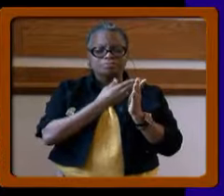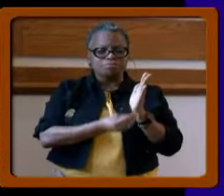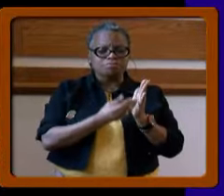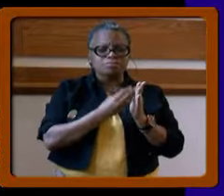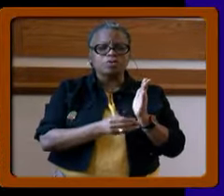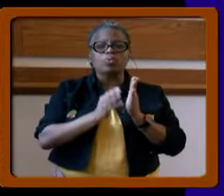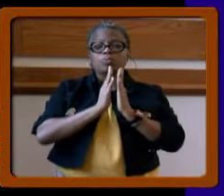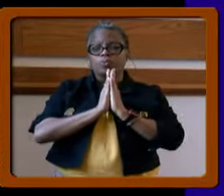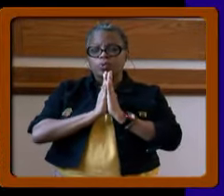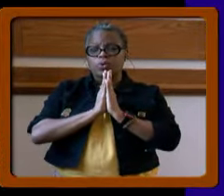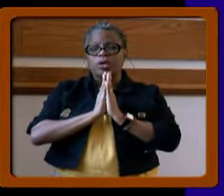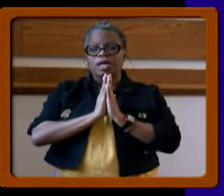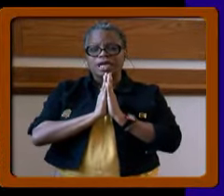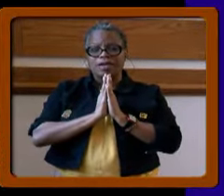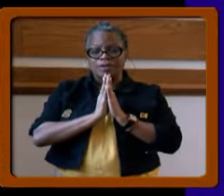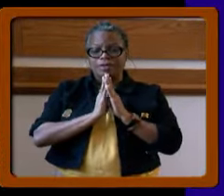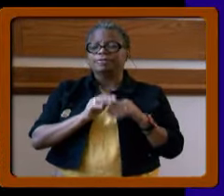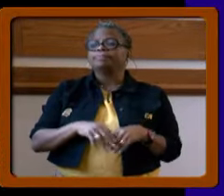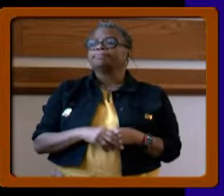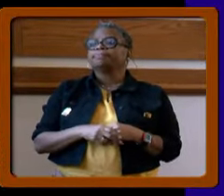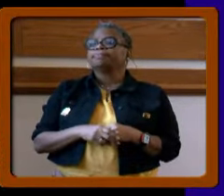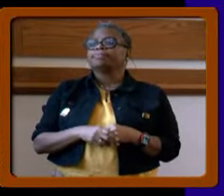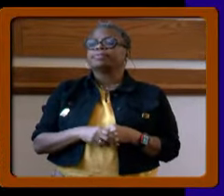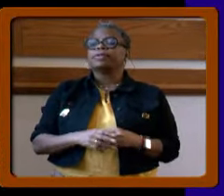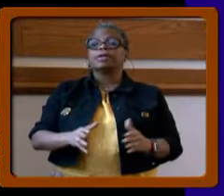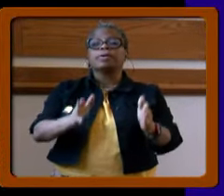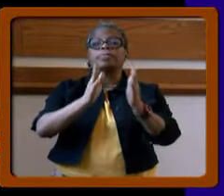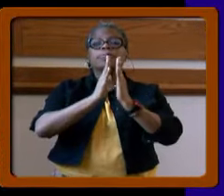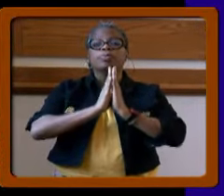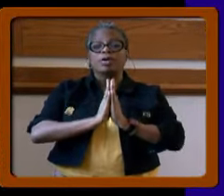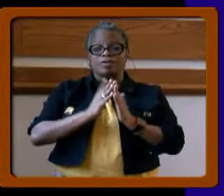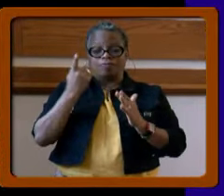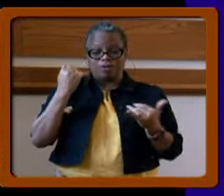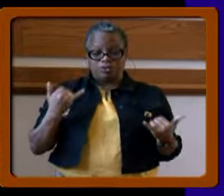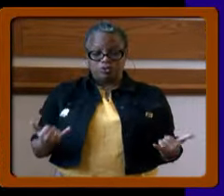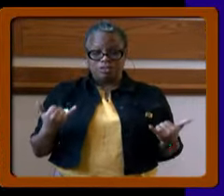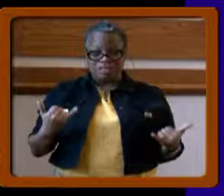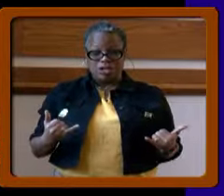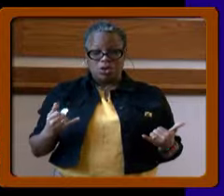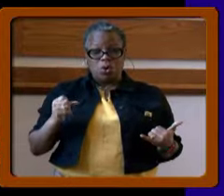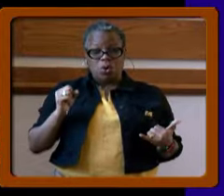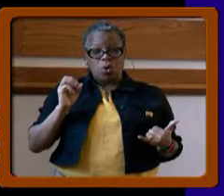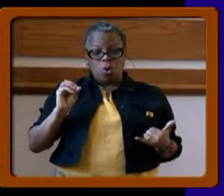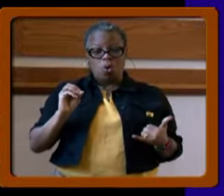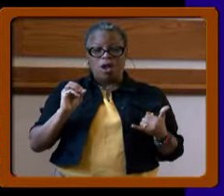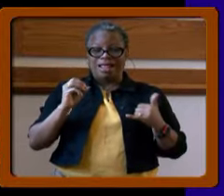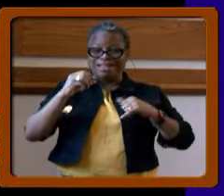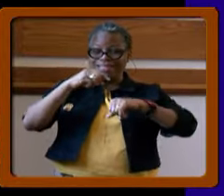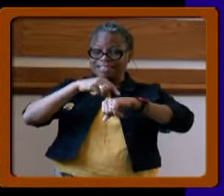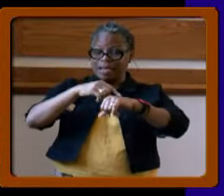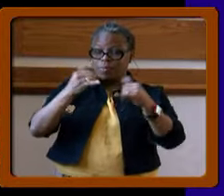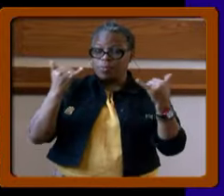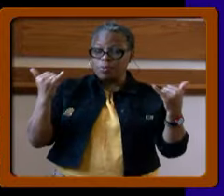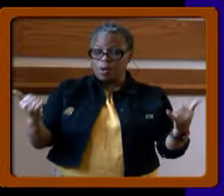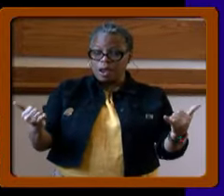in recent days and months. We pray for those for whom this day or this season is some